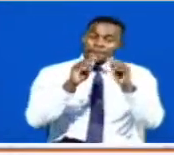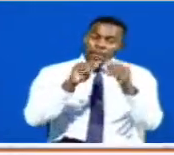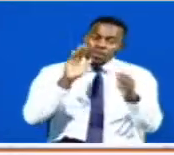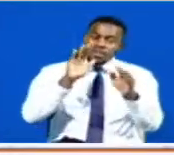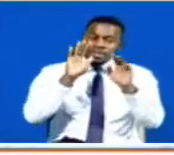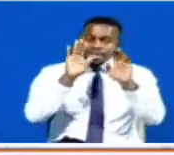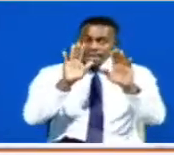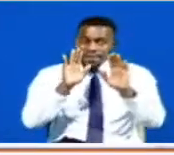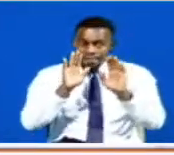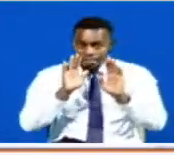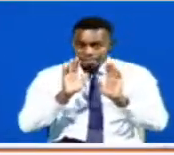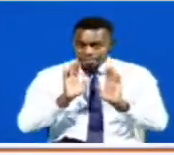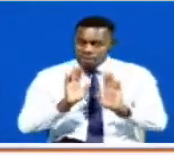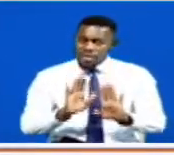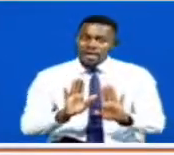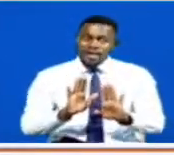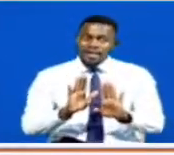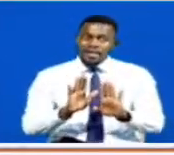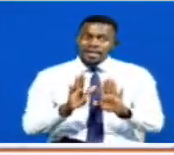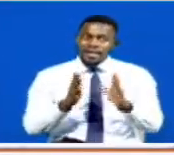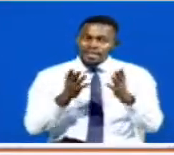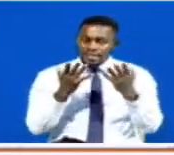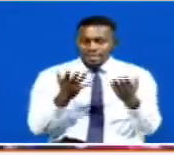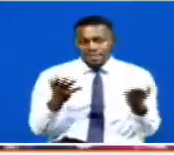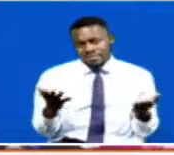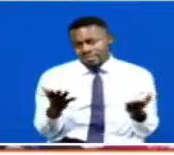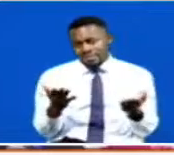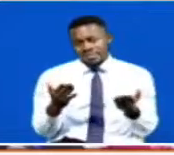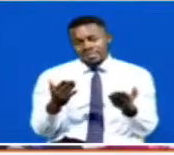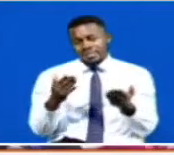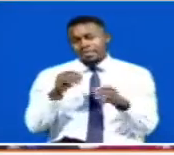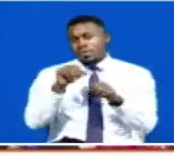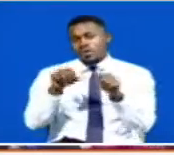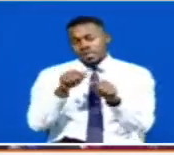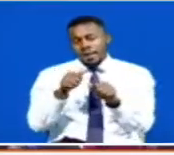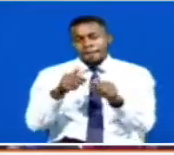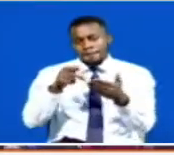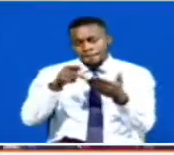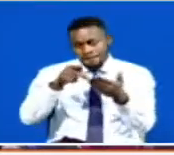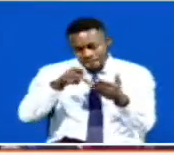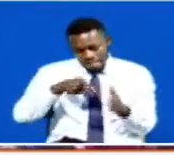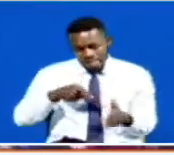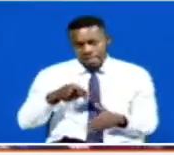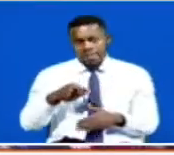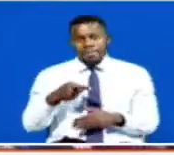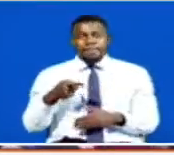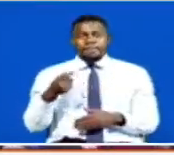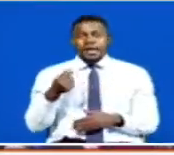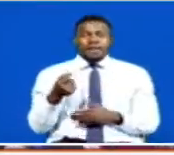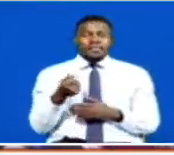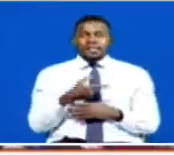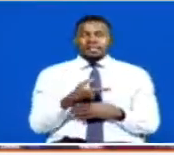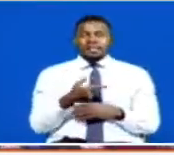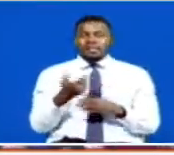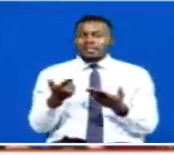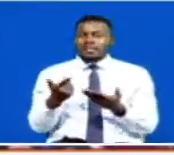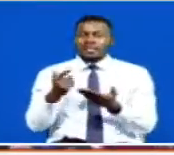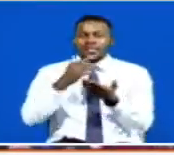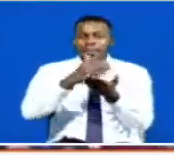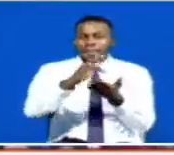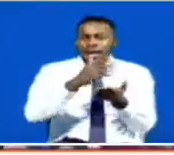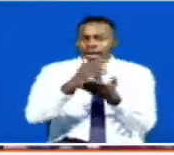is, remains there's no money, yet it's being deducted from our salaries. We lack essential service, we lack essential supplies and